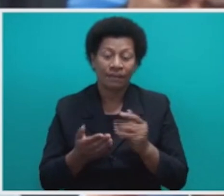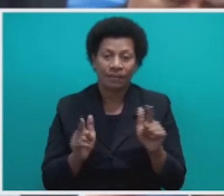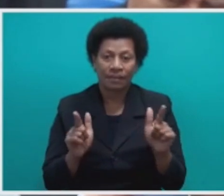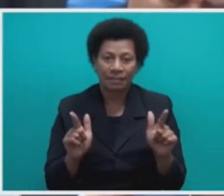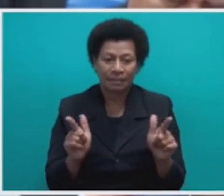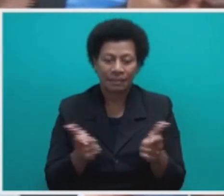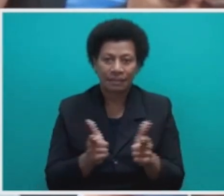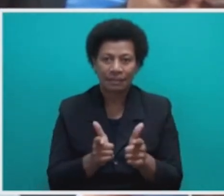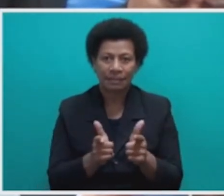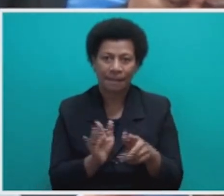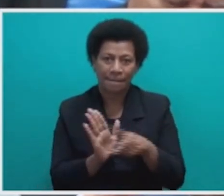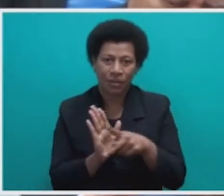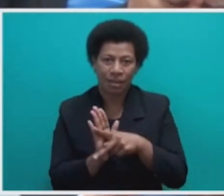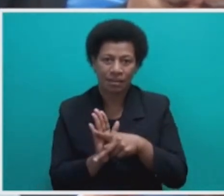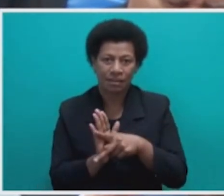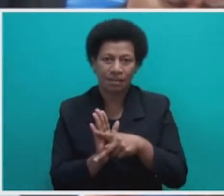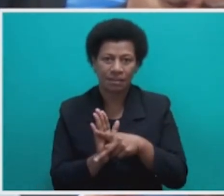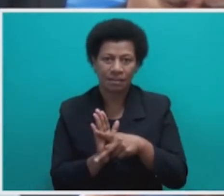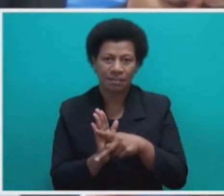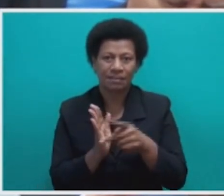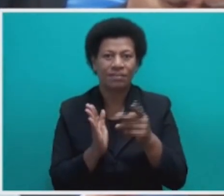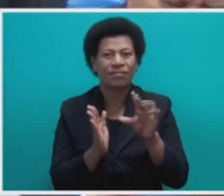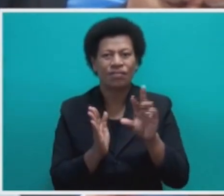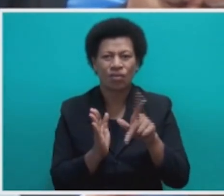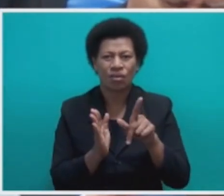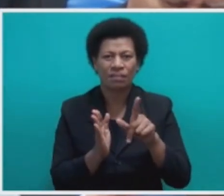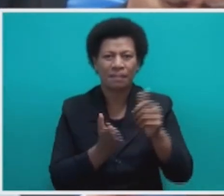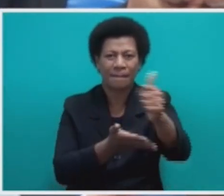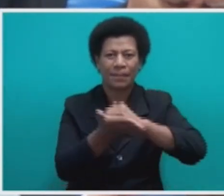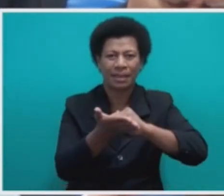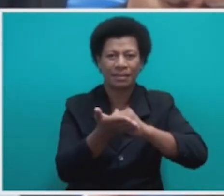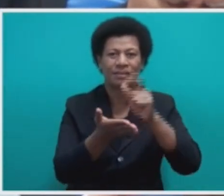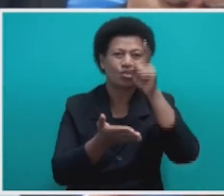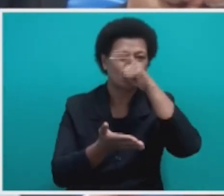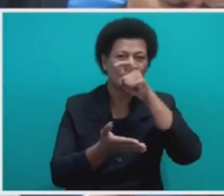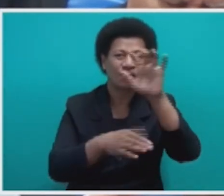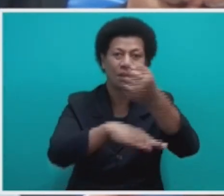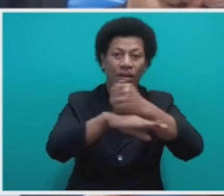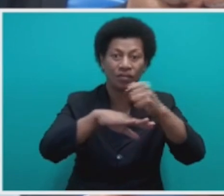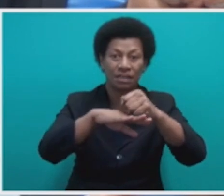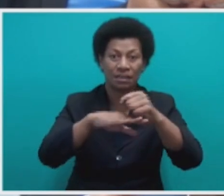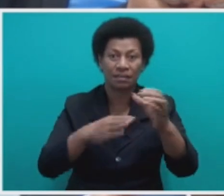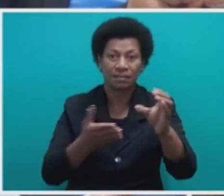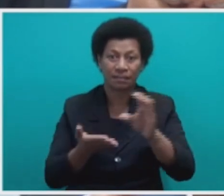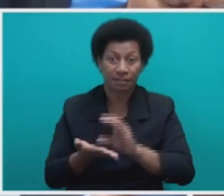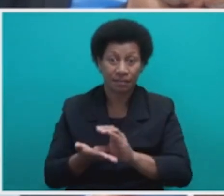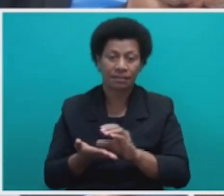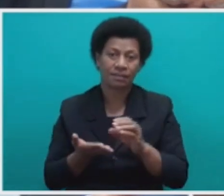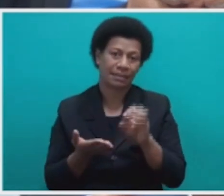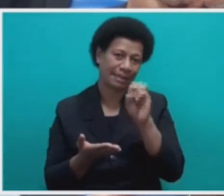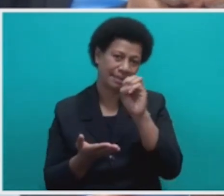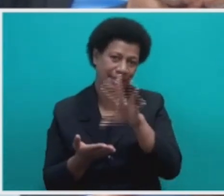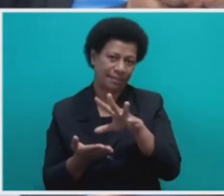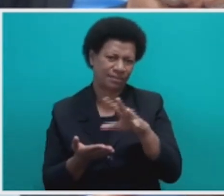the import excise duty on chicken portions from 10 to 0%,